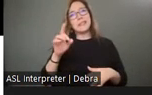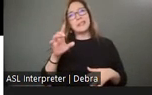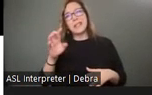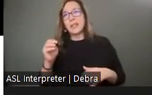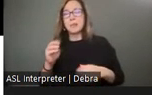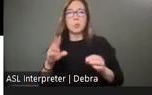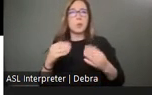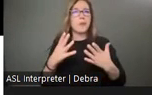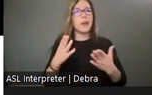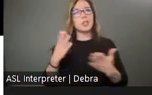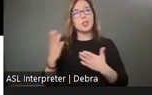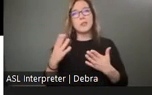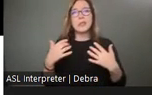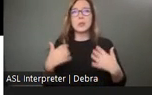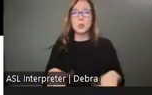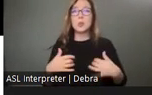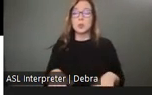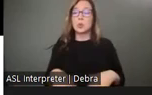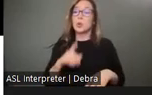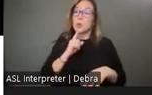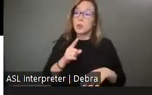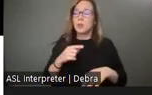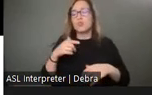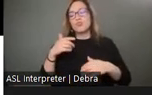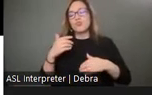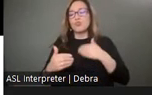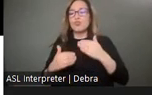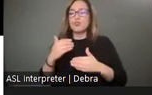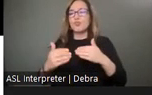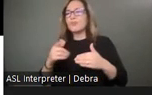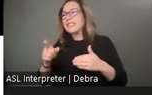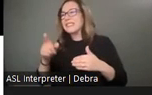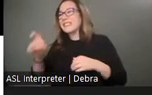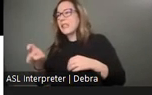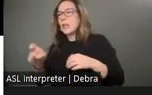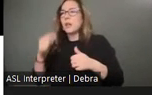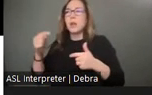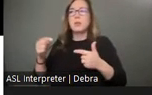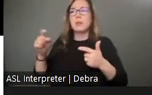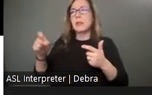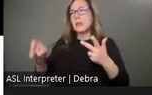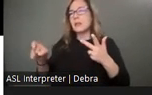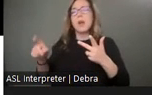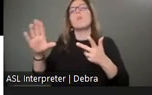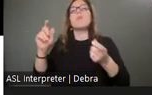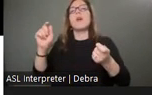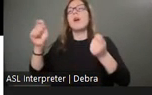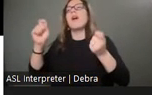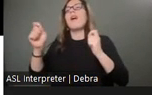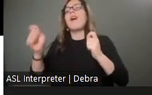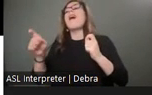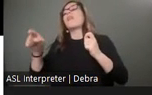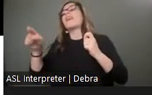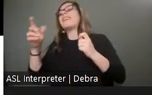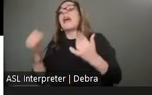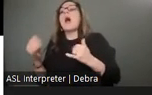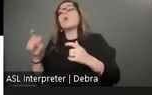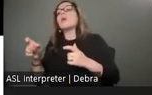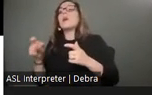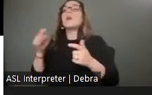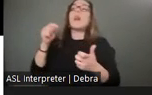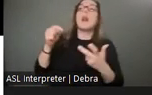services. So as you're moving forward and addressing those unmet needs, those needs evolve, so does the program. So the